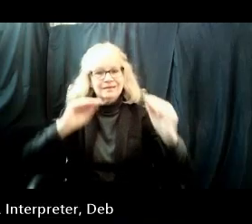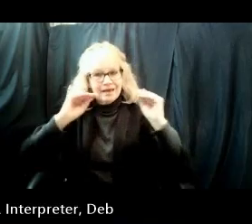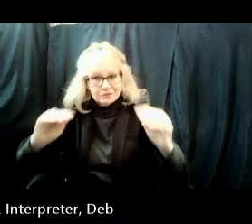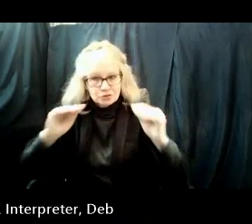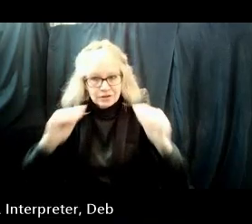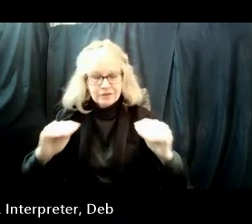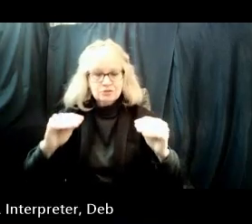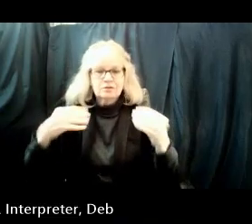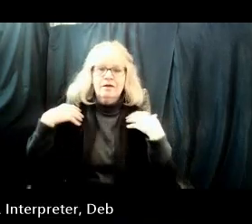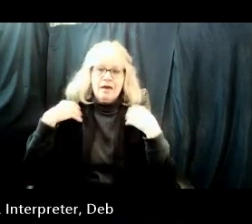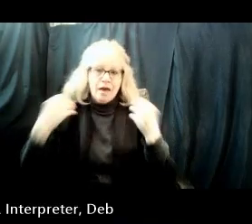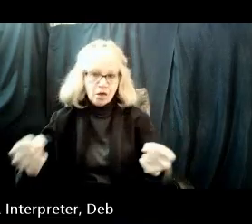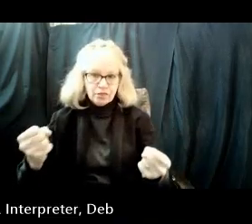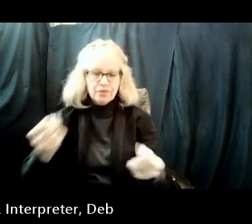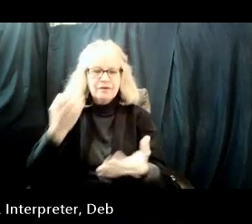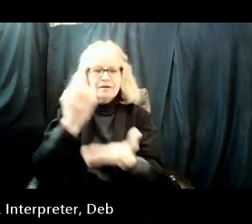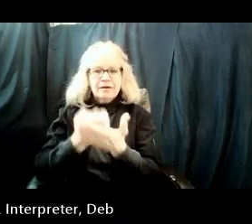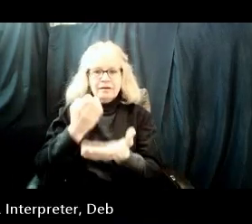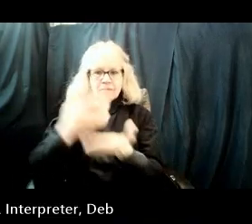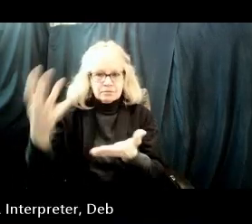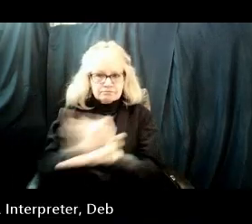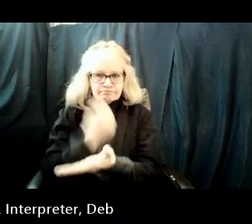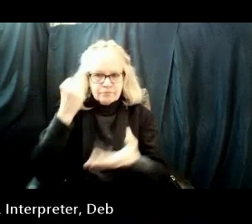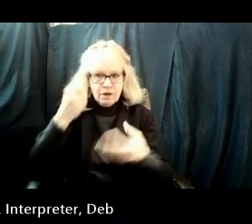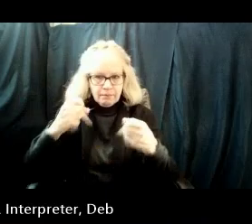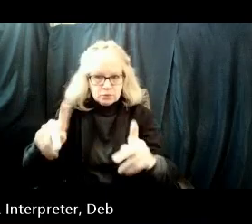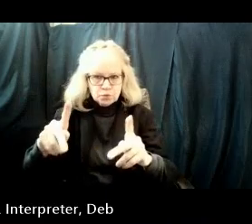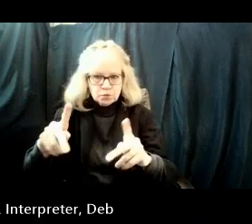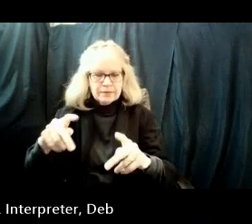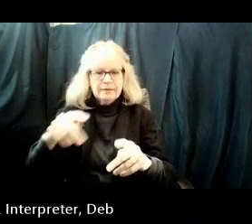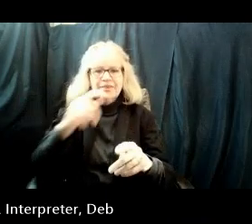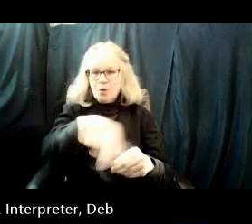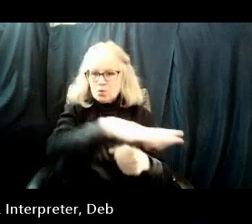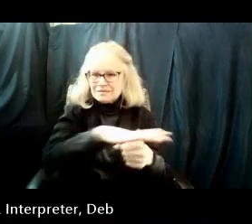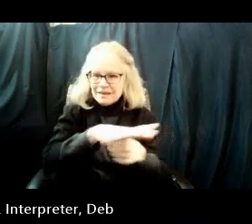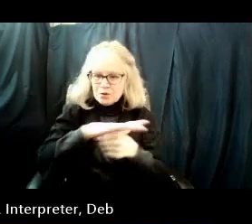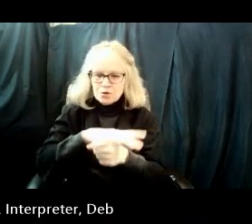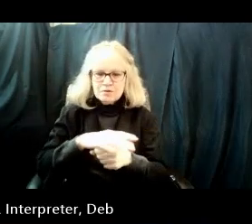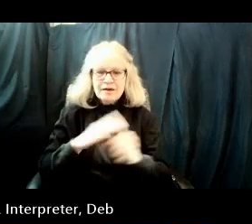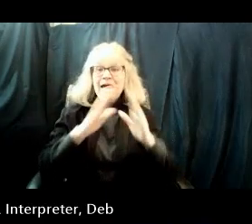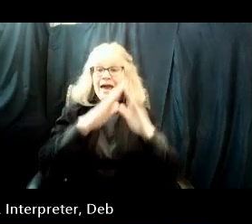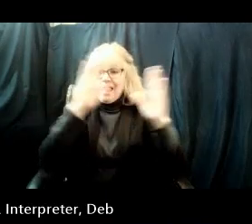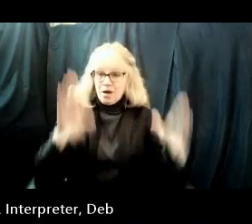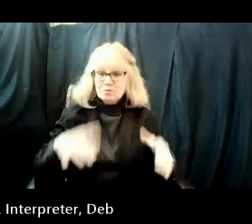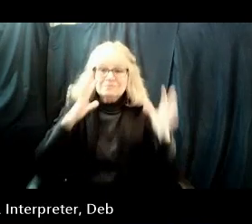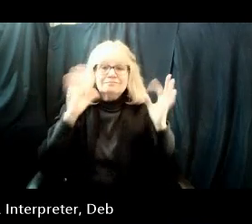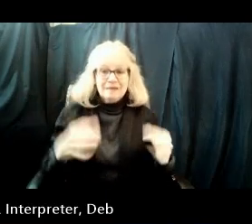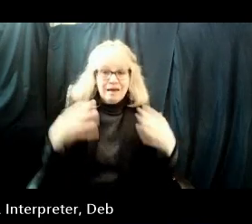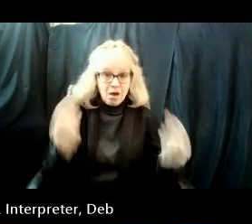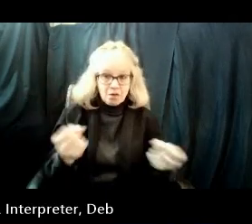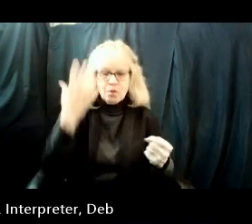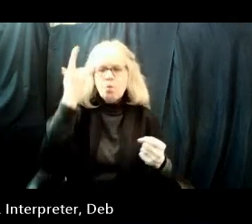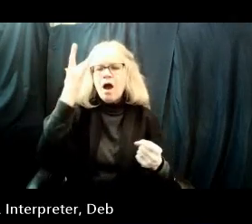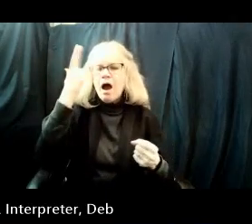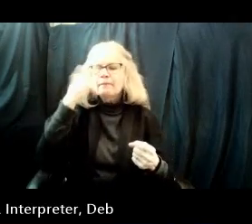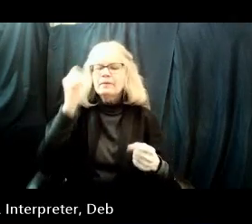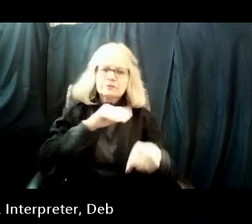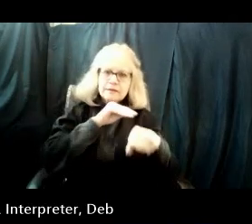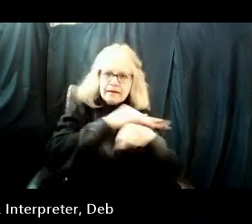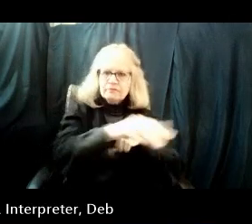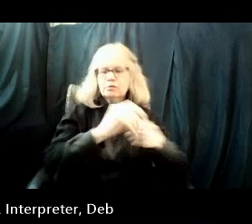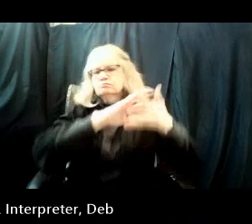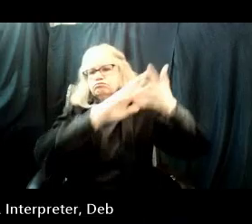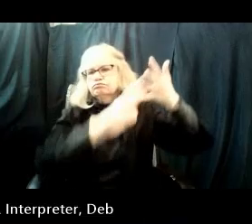and economic opportunity in these neighborhoods. Again, housing determines health because it influences so many things.